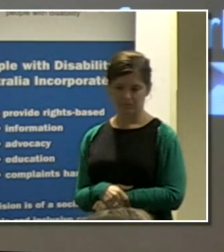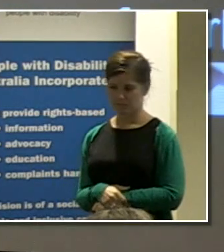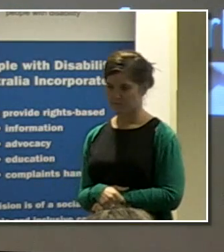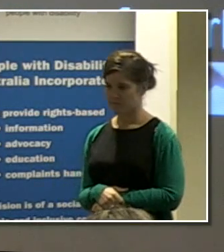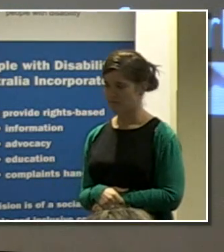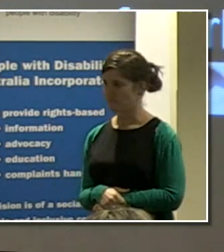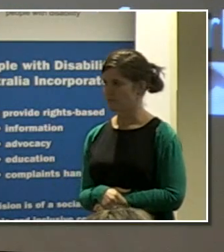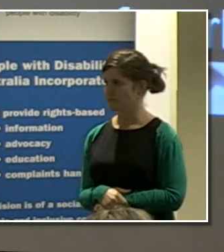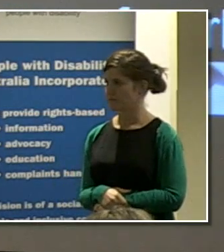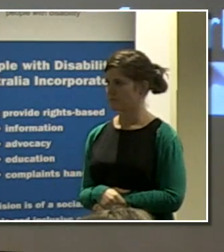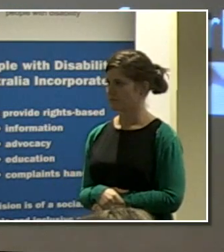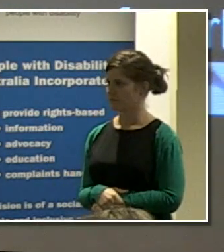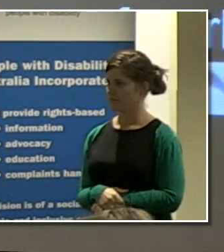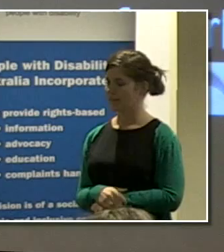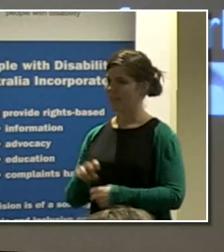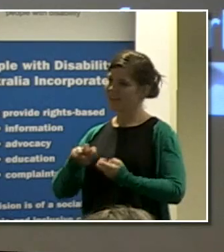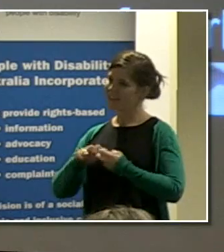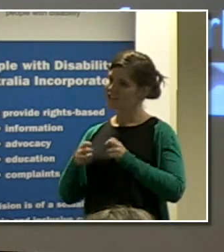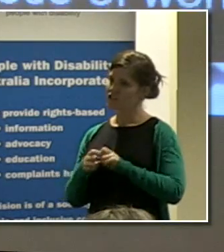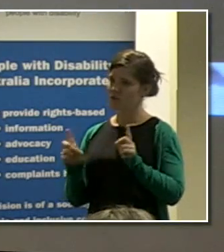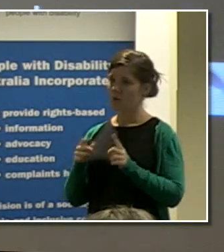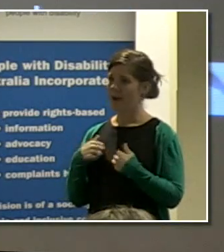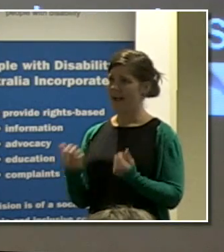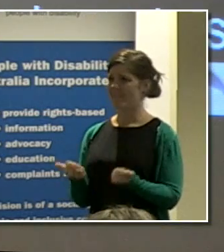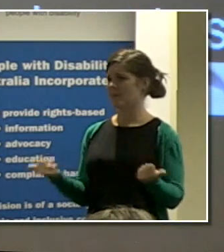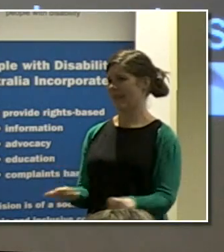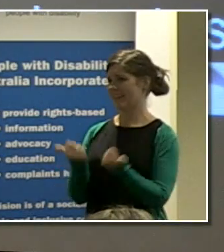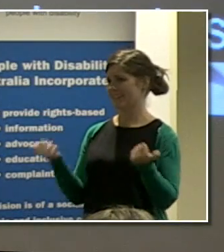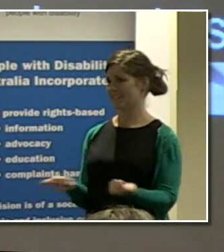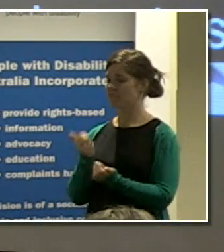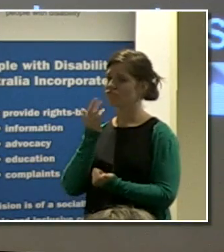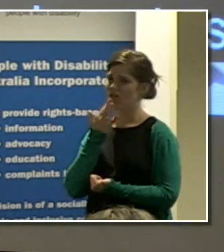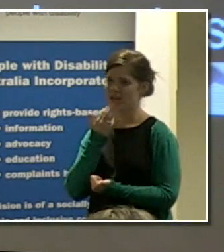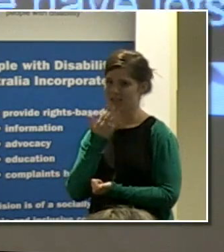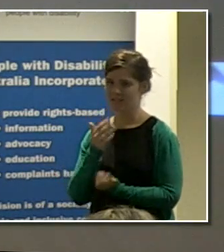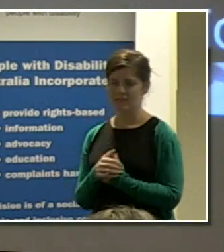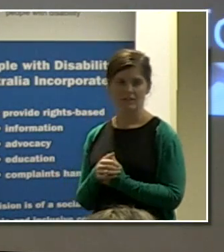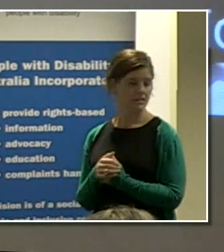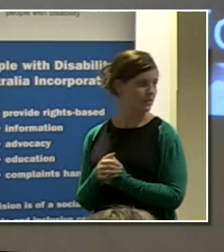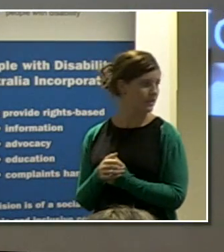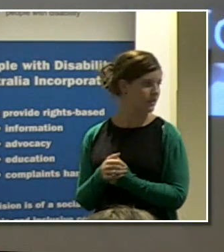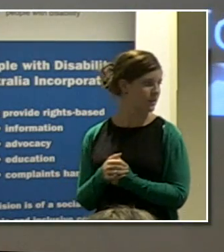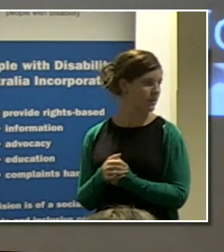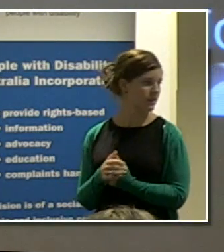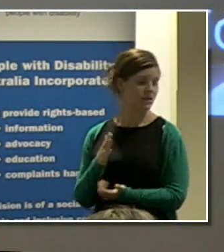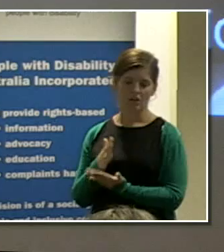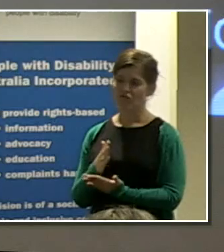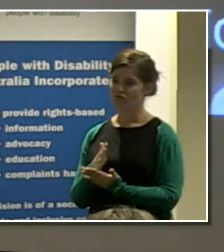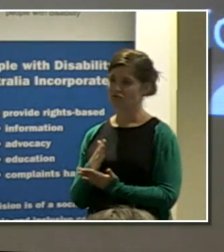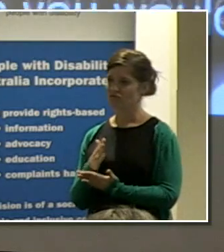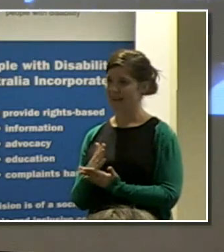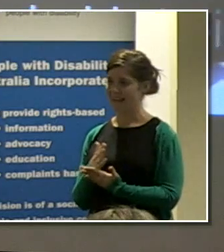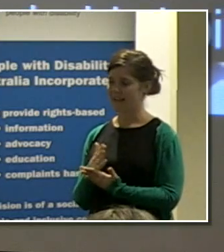The issue is we have lots and lots of prices, as you would expect, and this really boils down to one